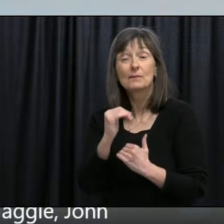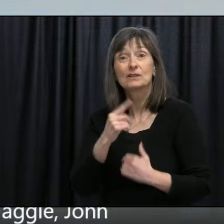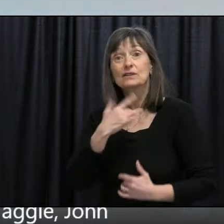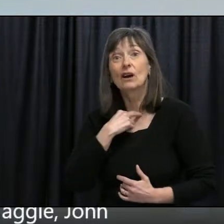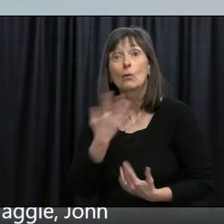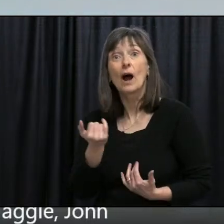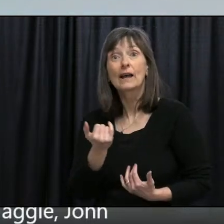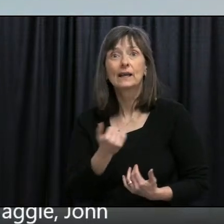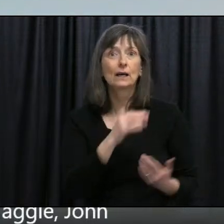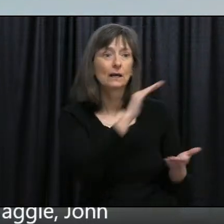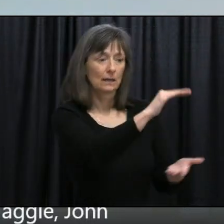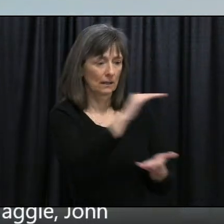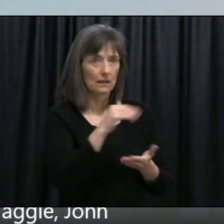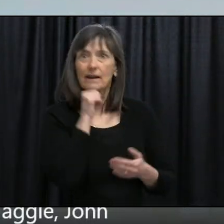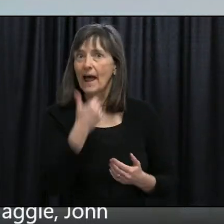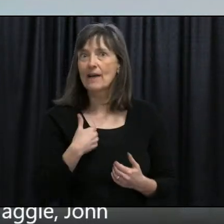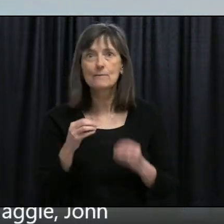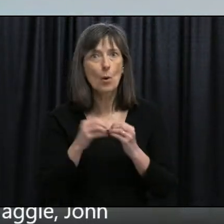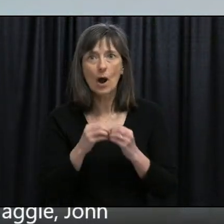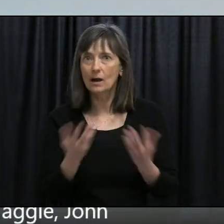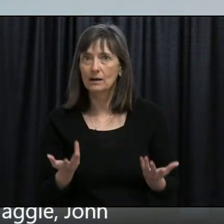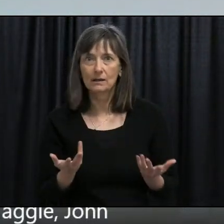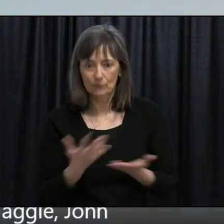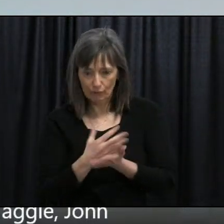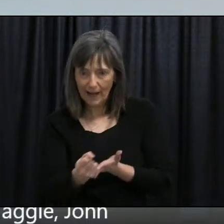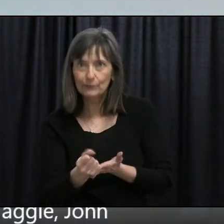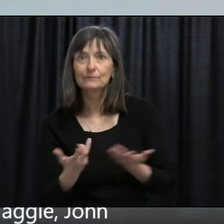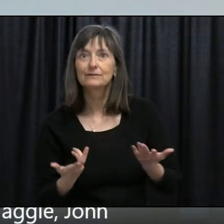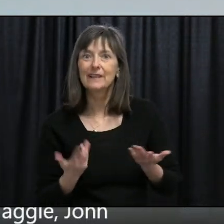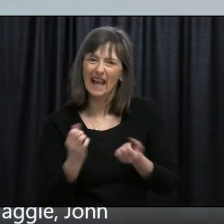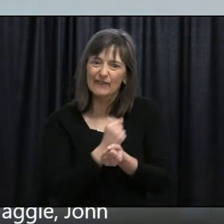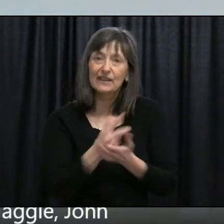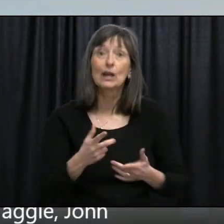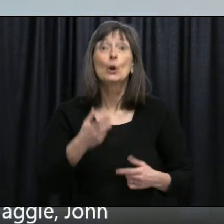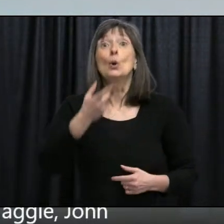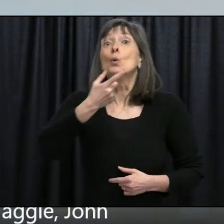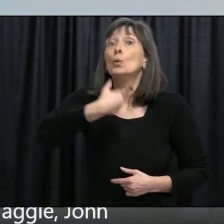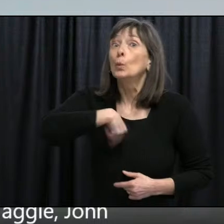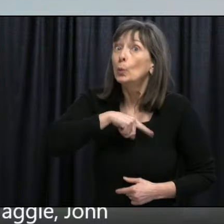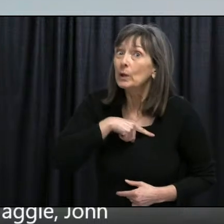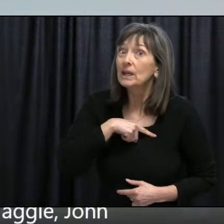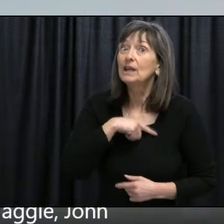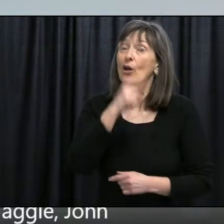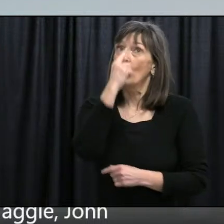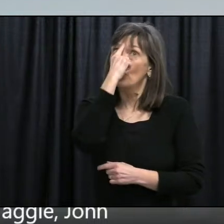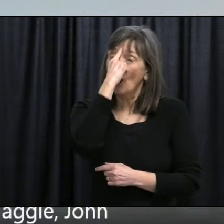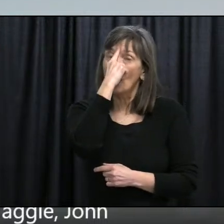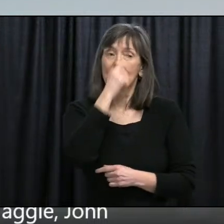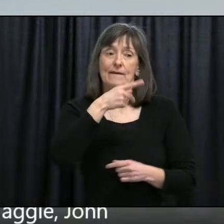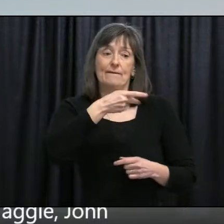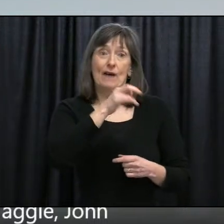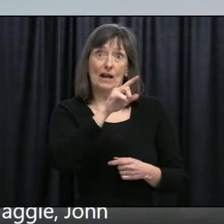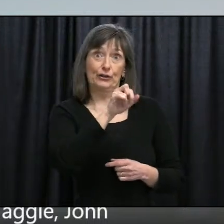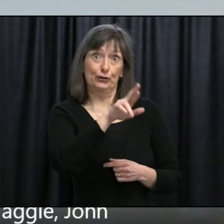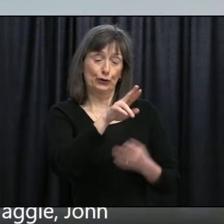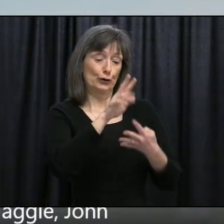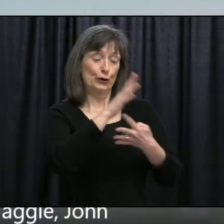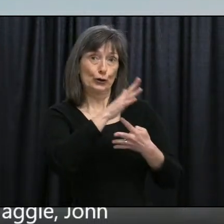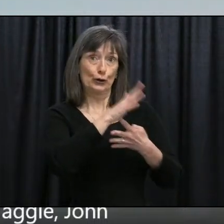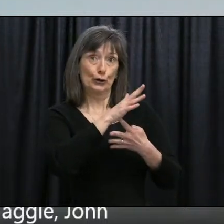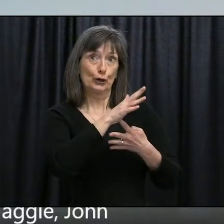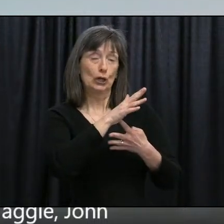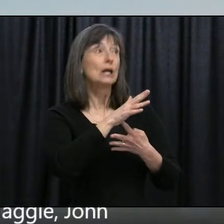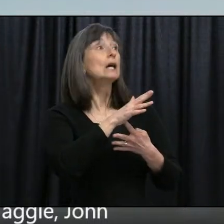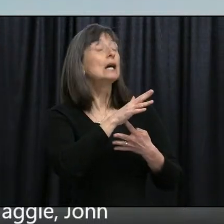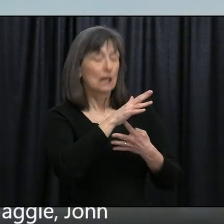delivered. We are working on the principle that Pfizer will live up to its obligation to the